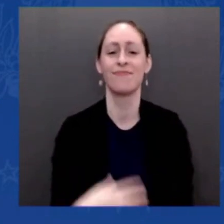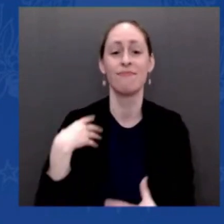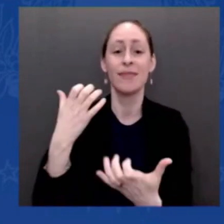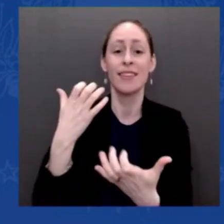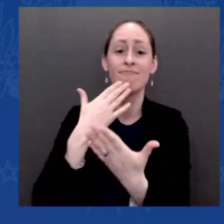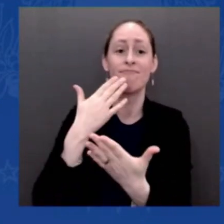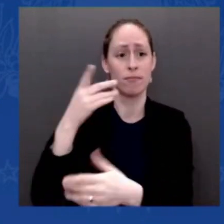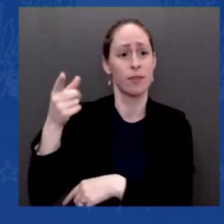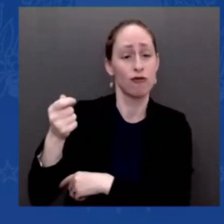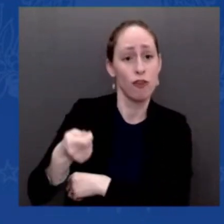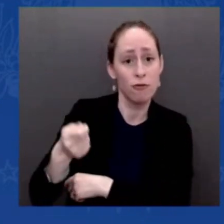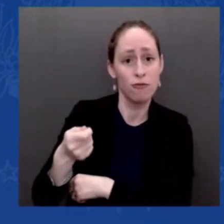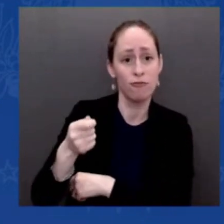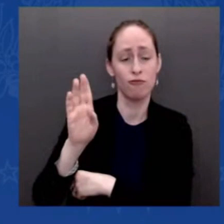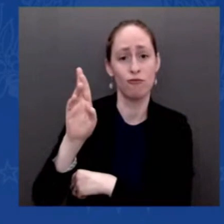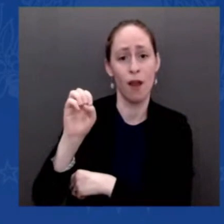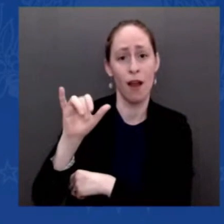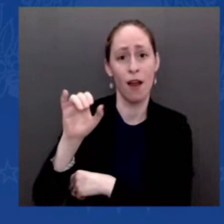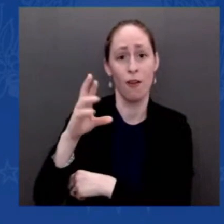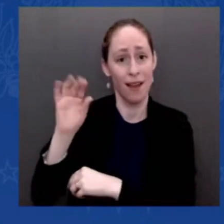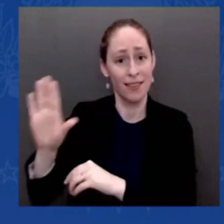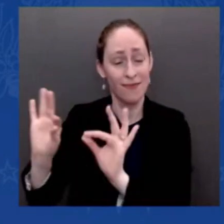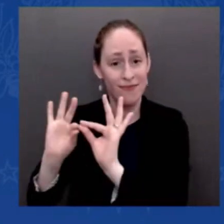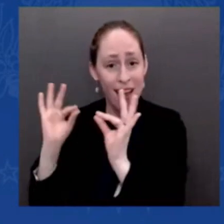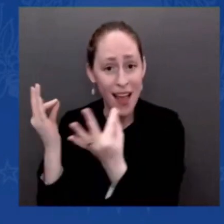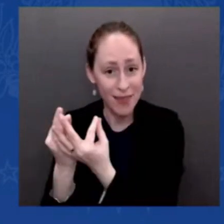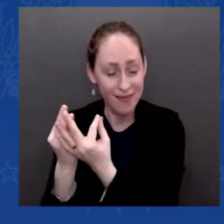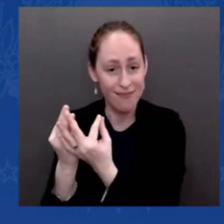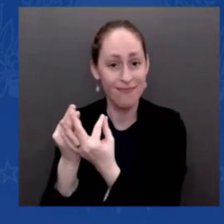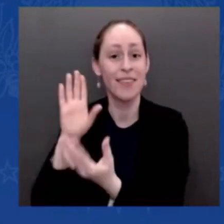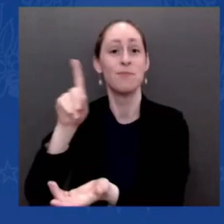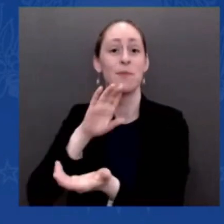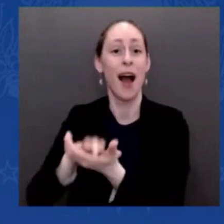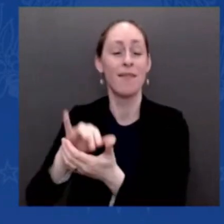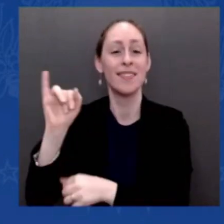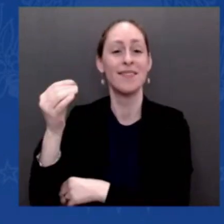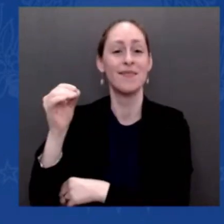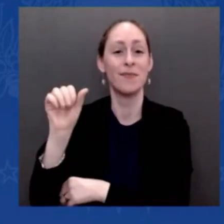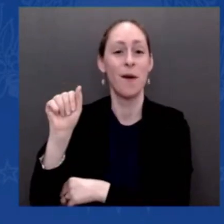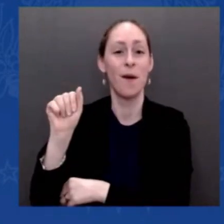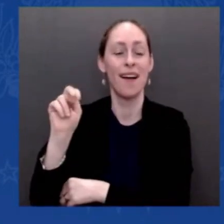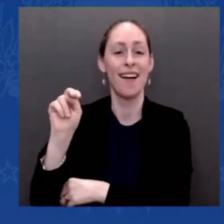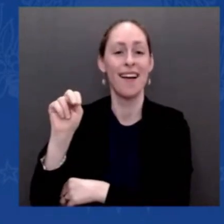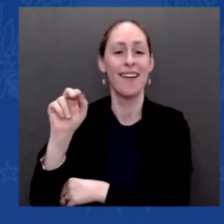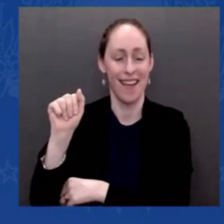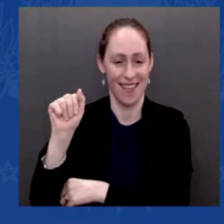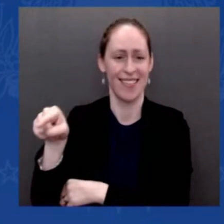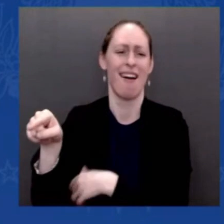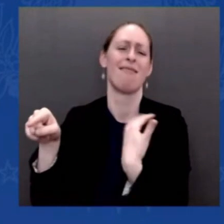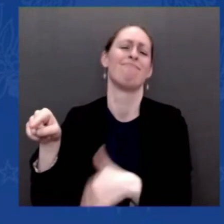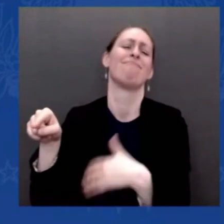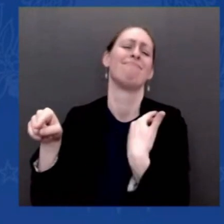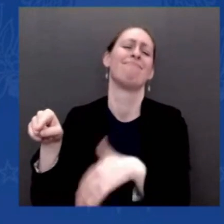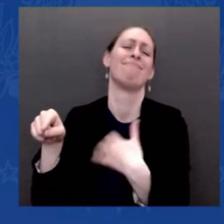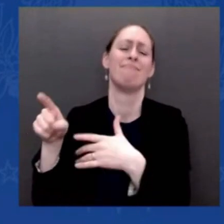Breyer, who is here today and who has stood by him for nearly six decades, and with her fierce